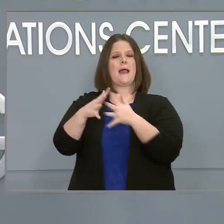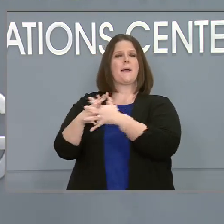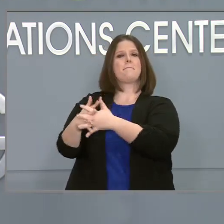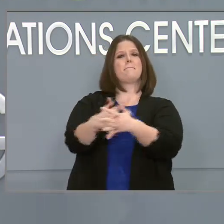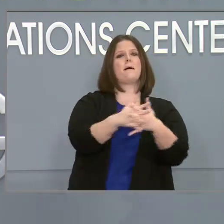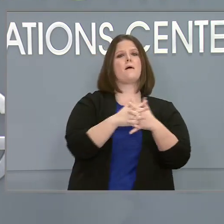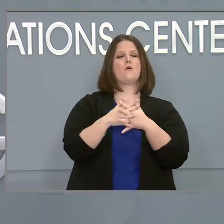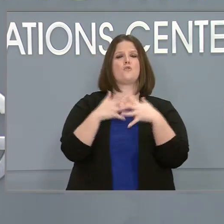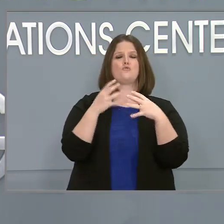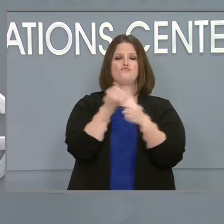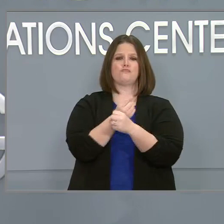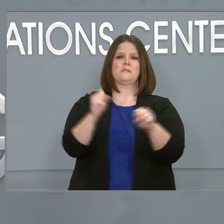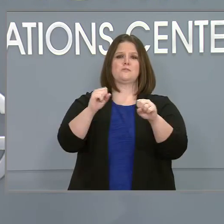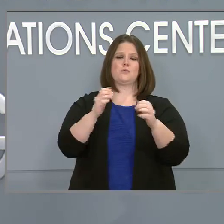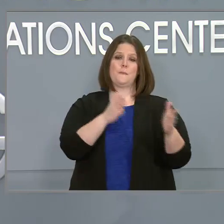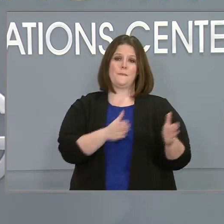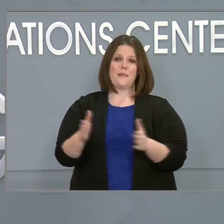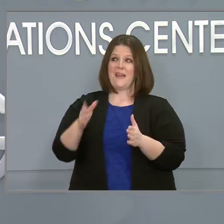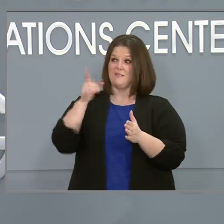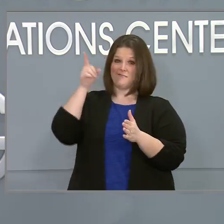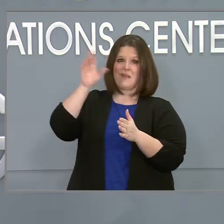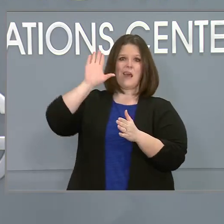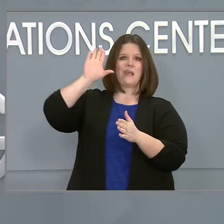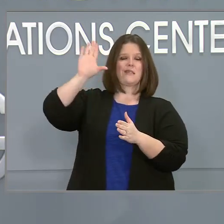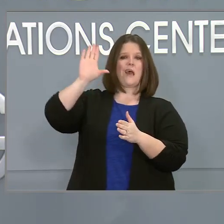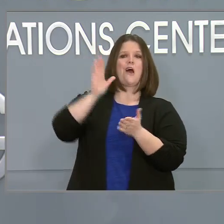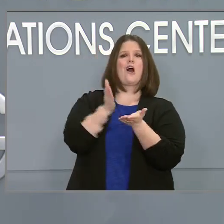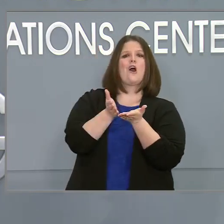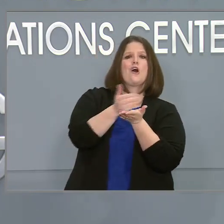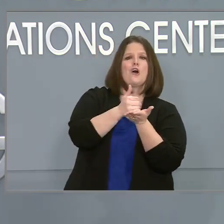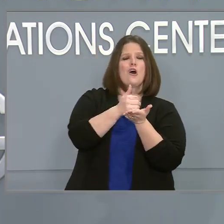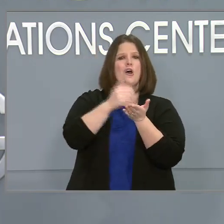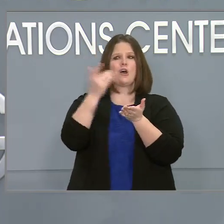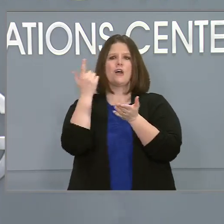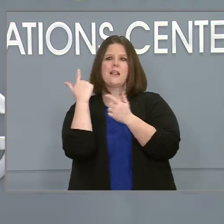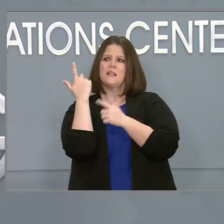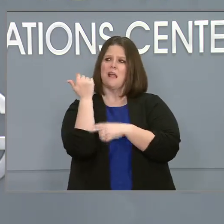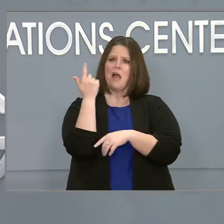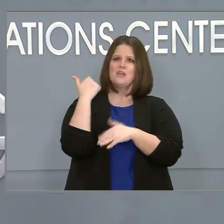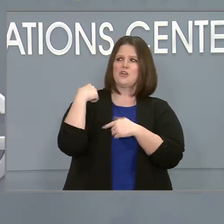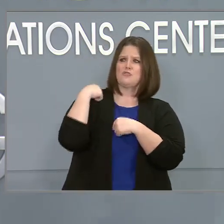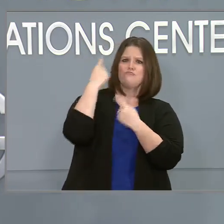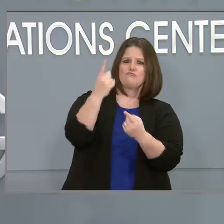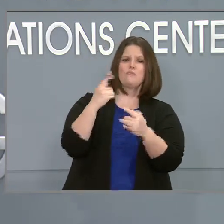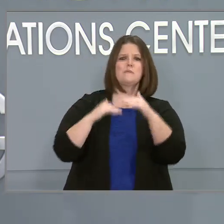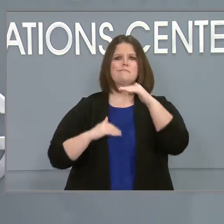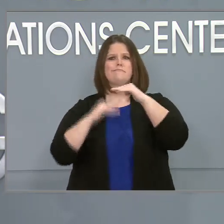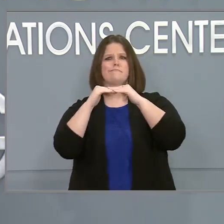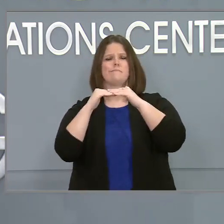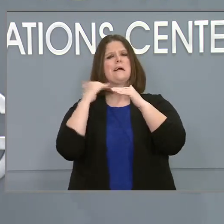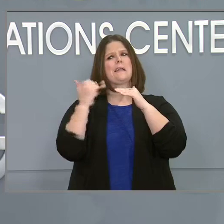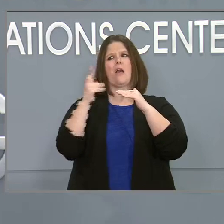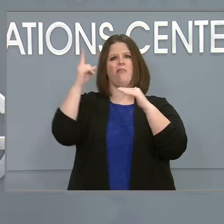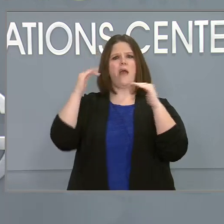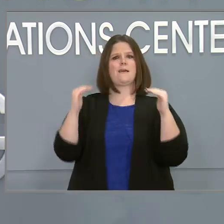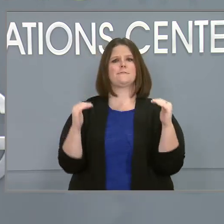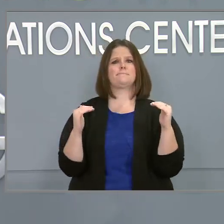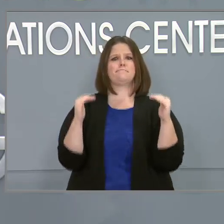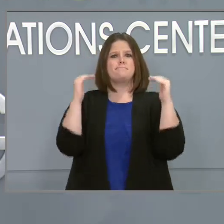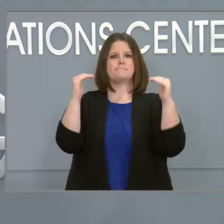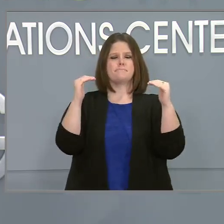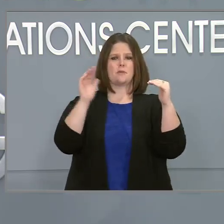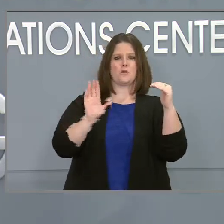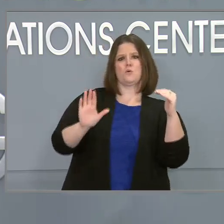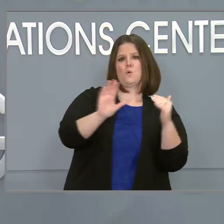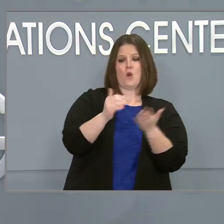deal than last year because your federal subsidy may be higher. And that means the insurance premium you pay may